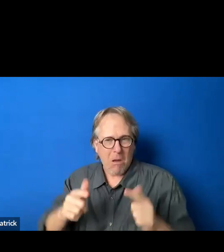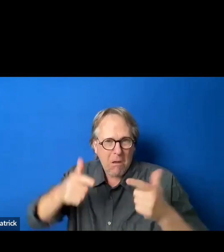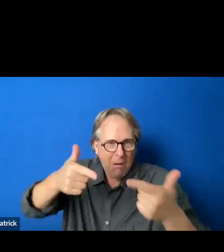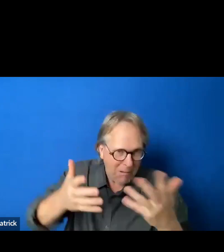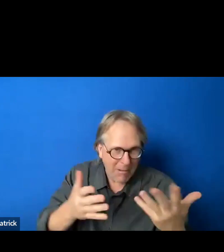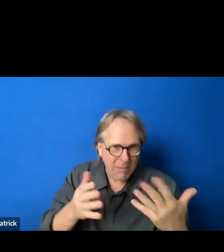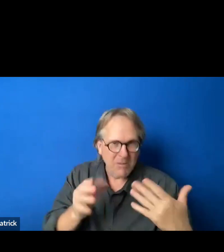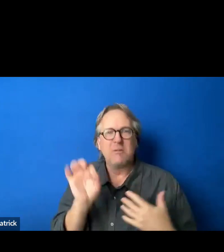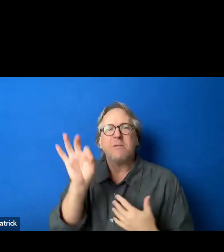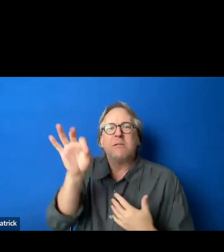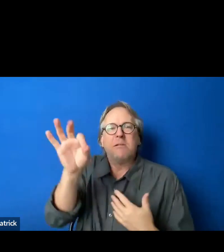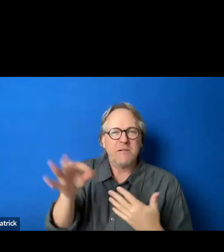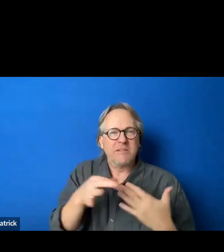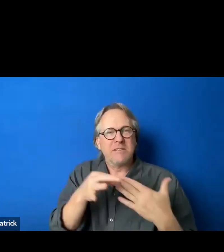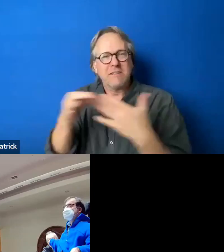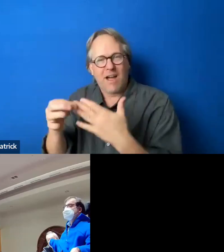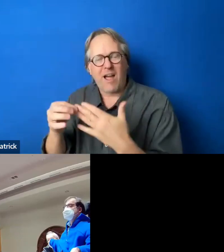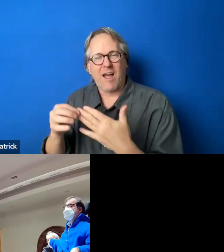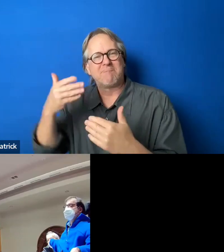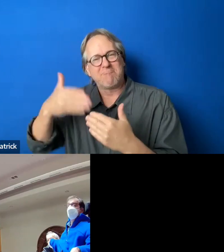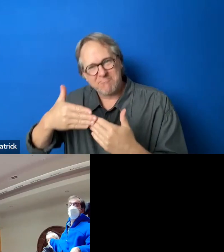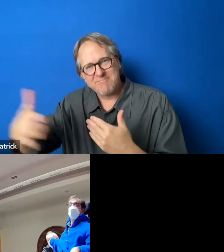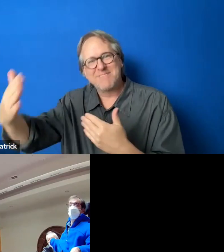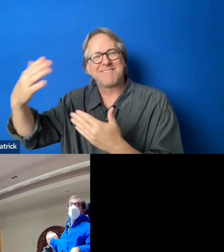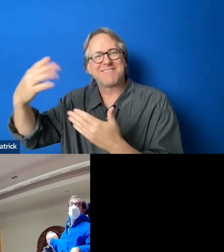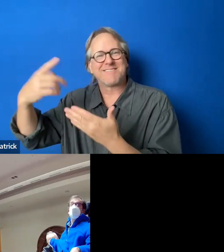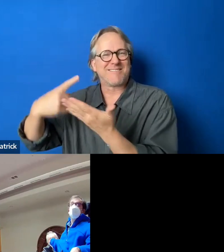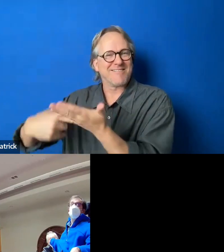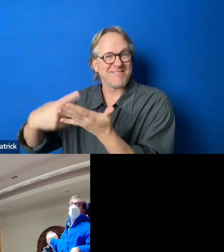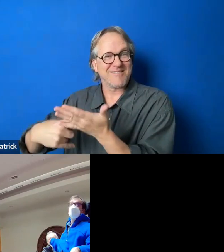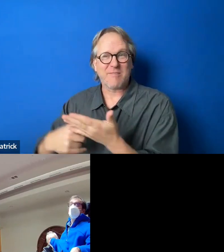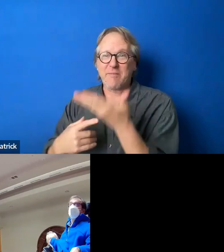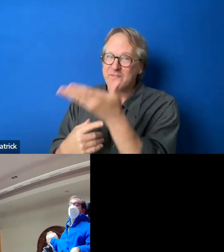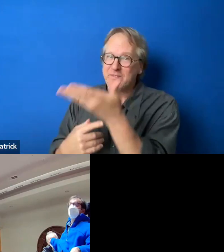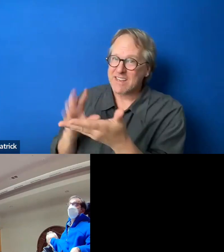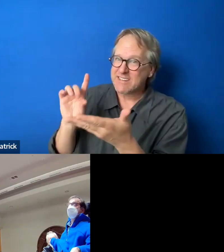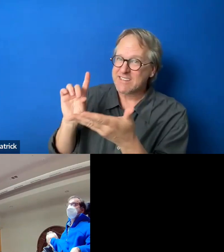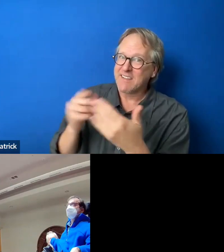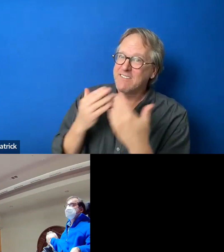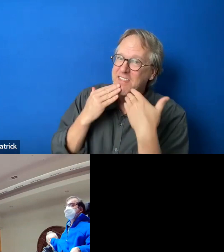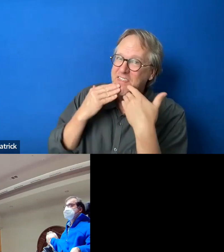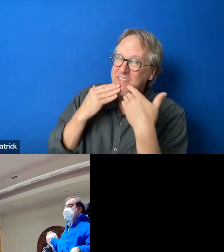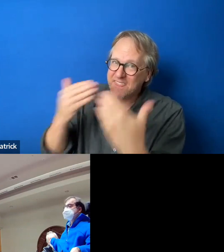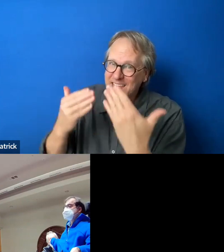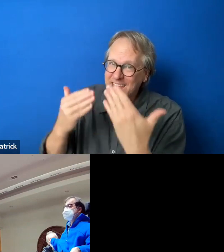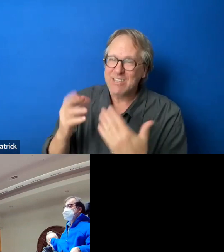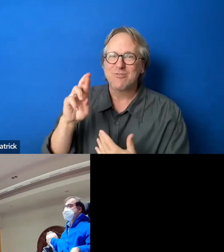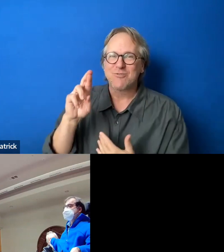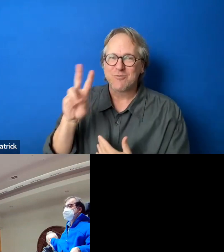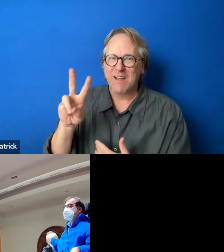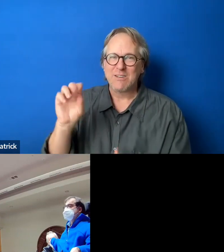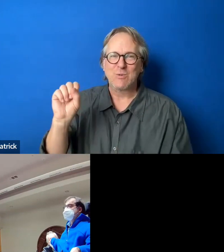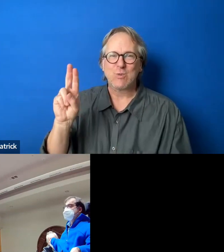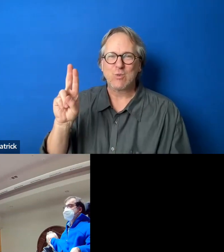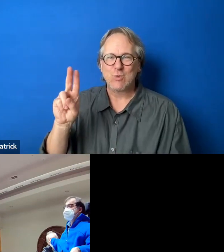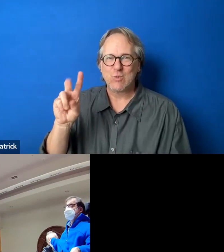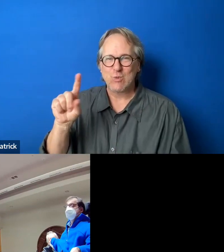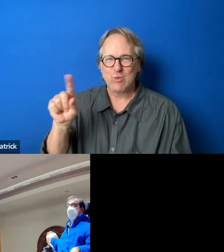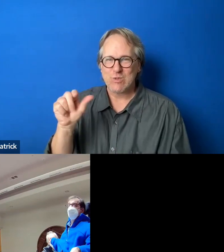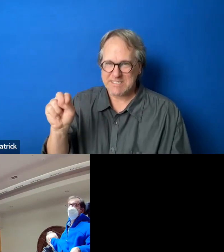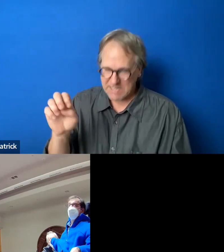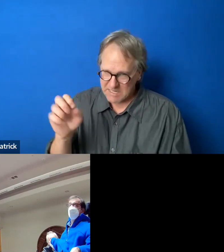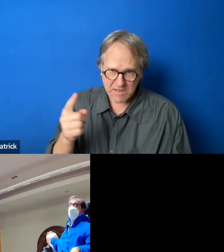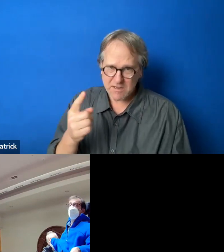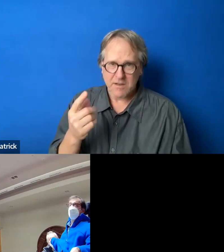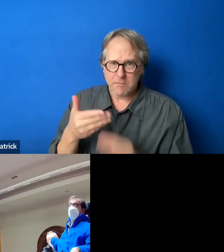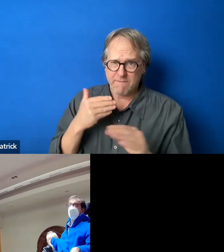Reverend Suzanne. Well, thank you, Reverend Suzanne. Before we go further, I wanted to